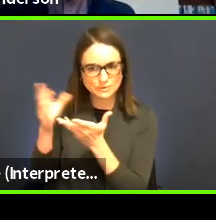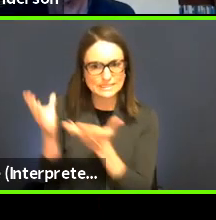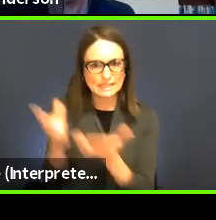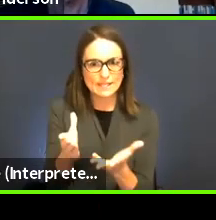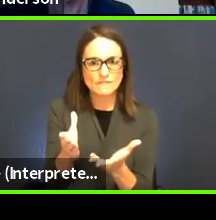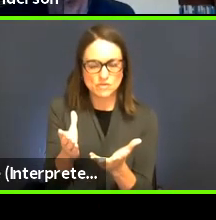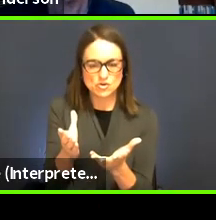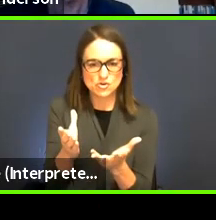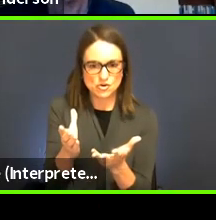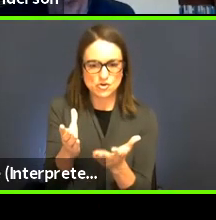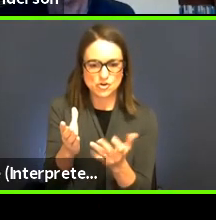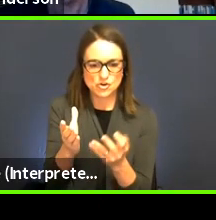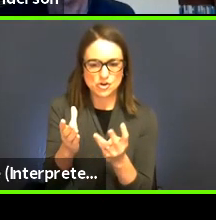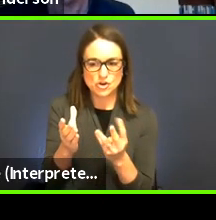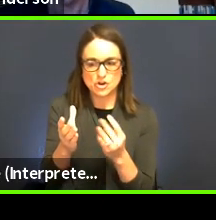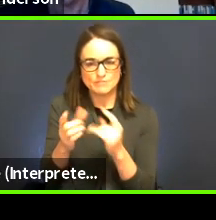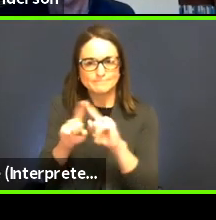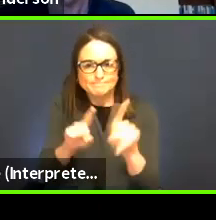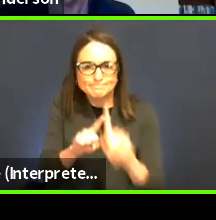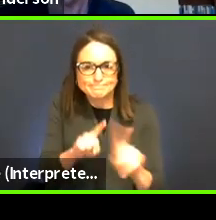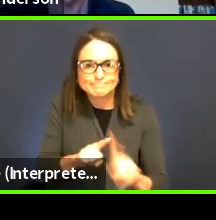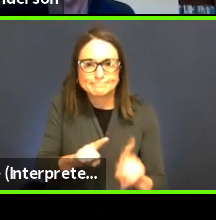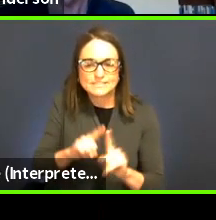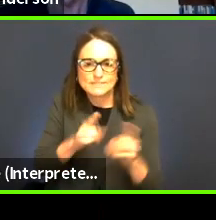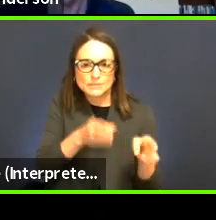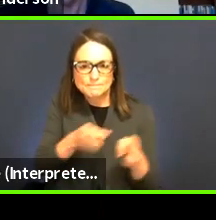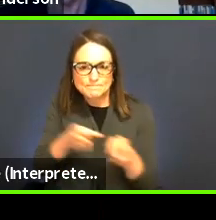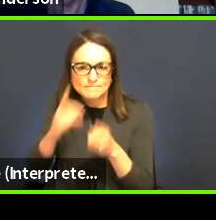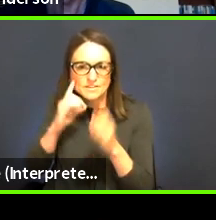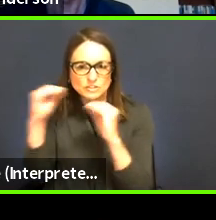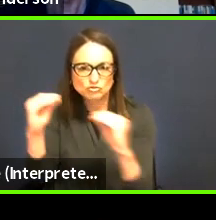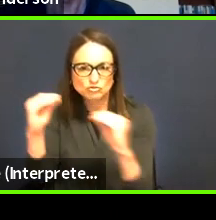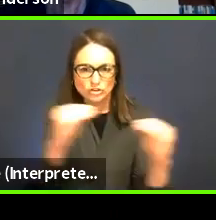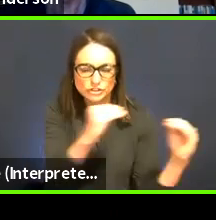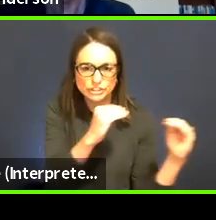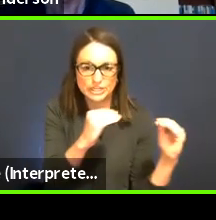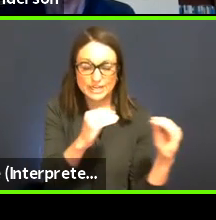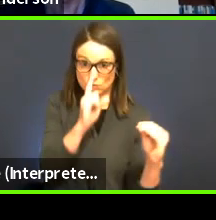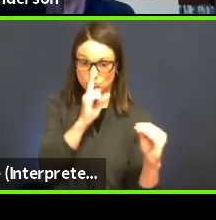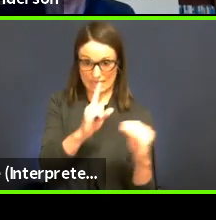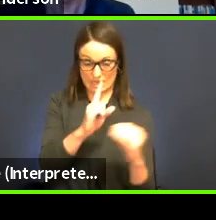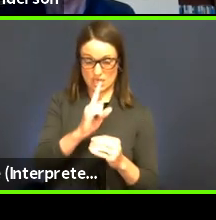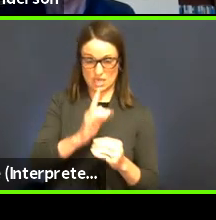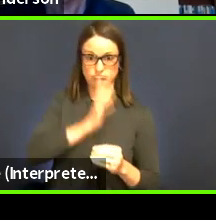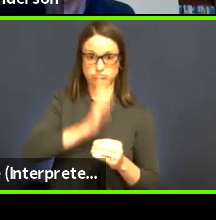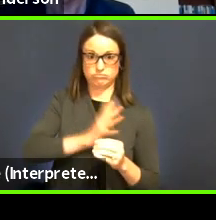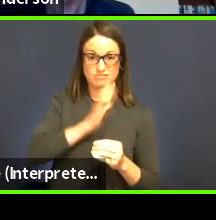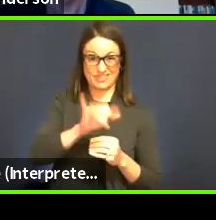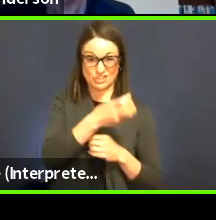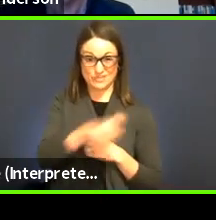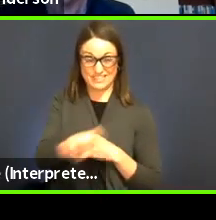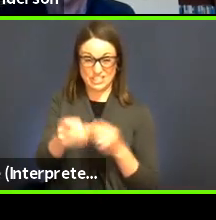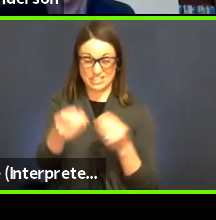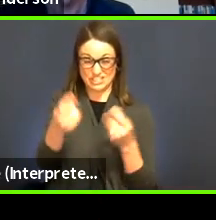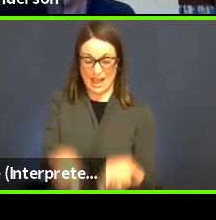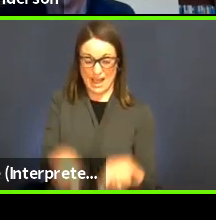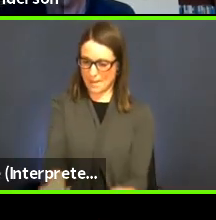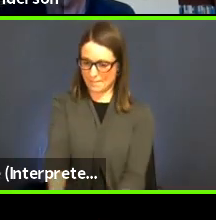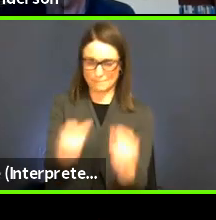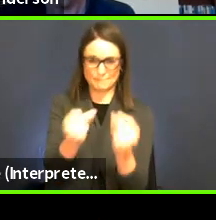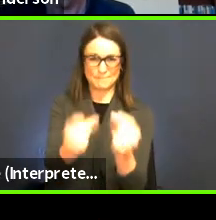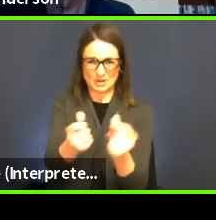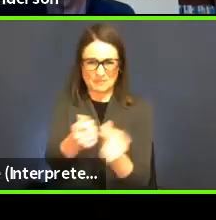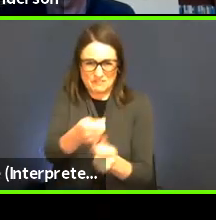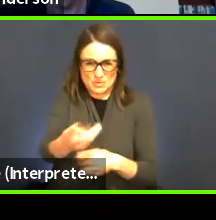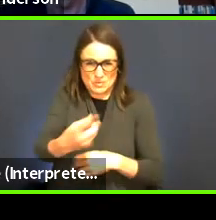through alternate modes of instruction and to make that transition really happen in a matter of days. Our offer